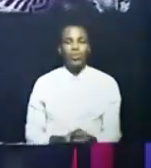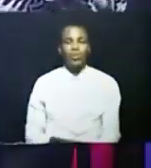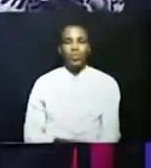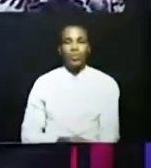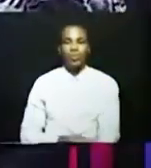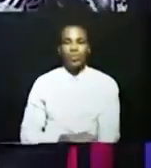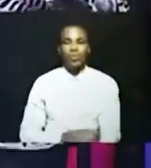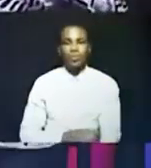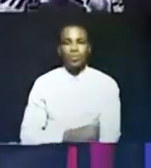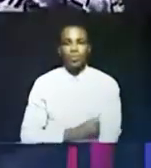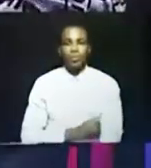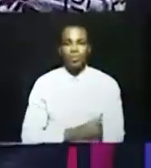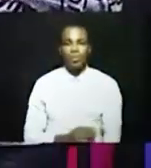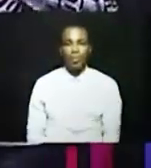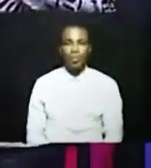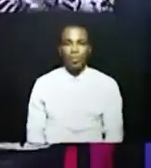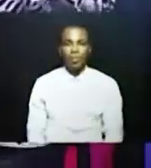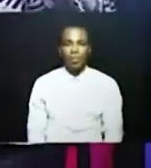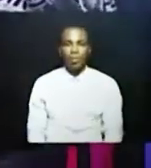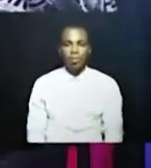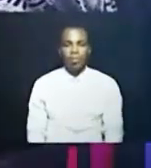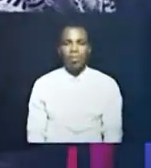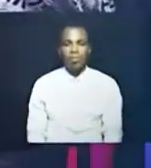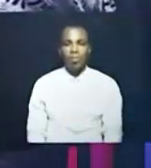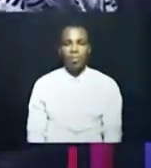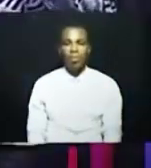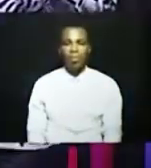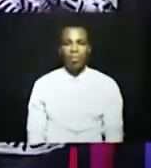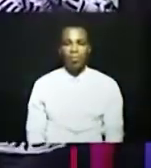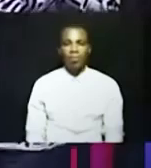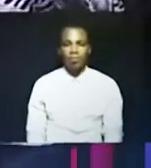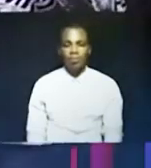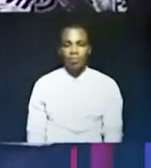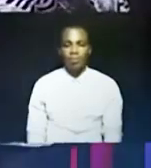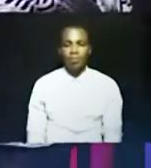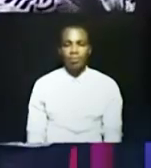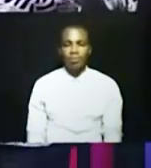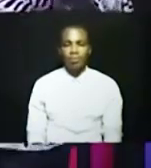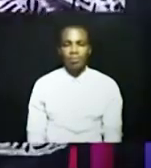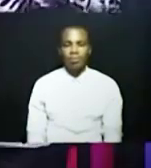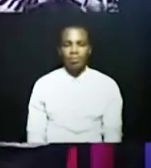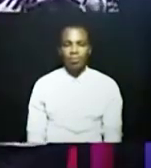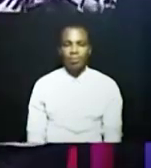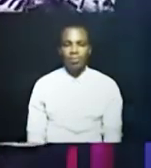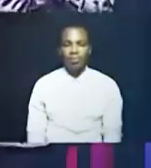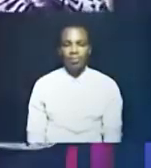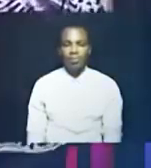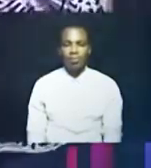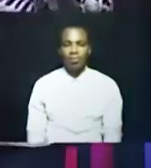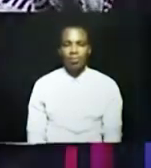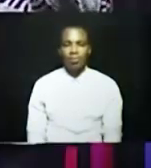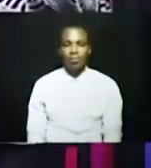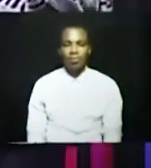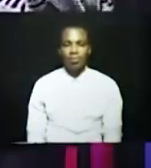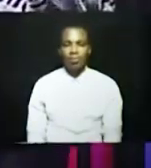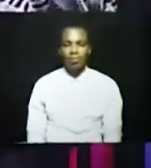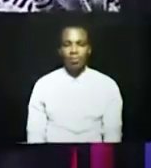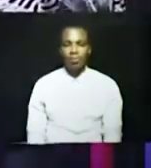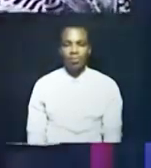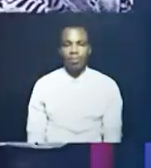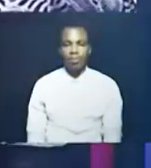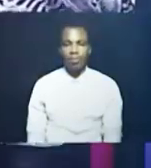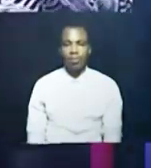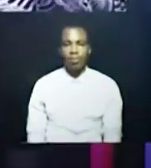e wonkonkru nimo ode made ne mom wo nyina echi no Yesu says e wonkonkru nya baye so a ye benya tumi